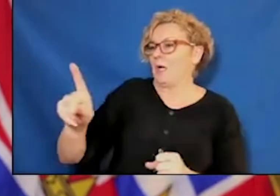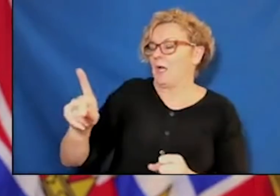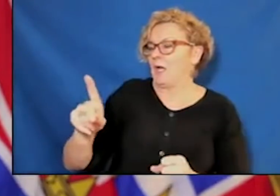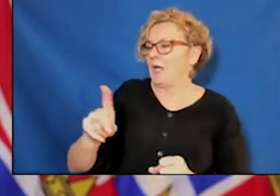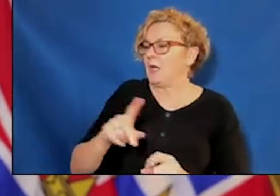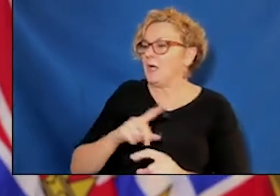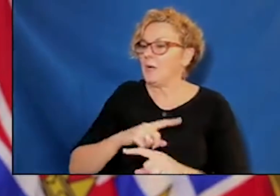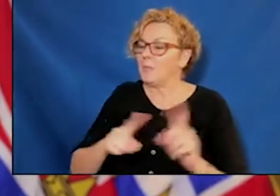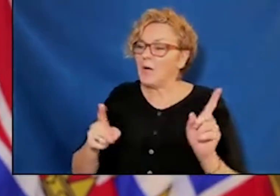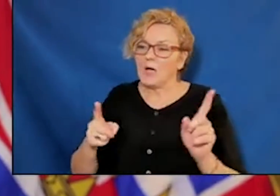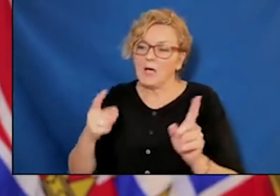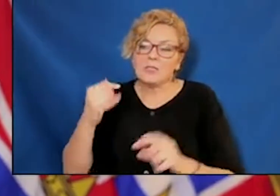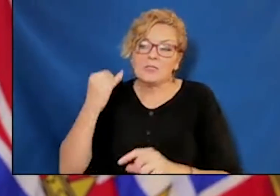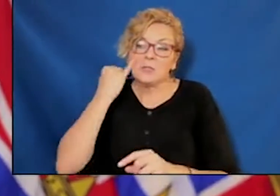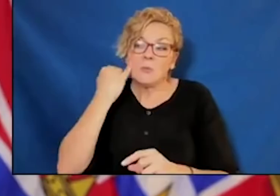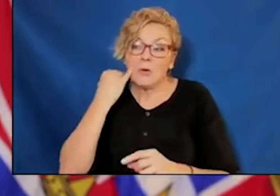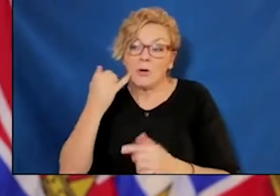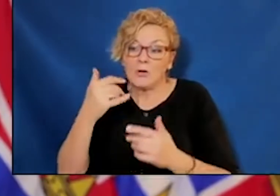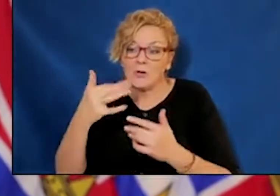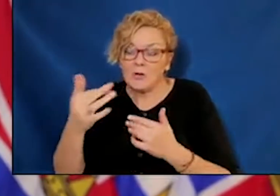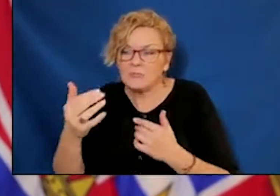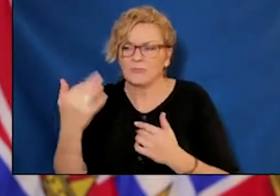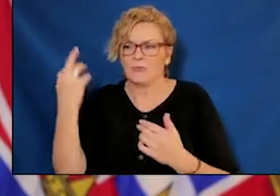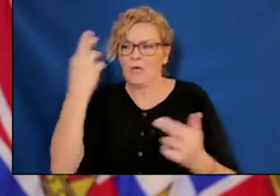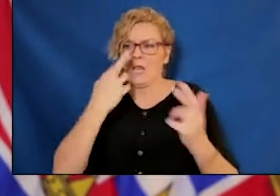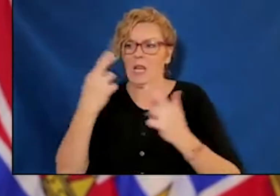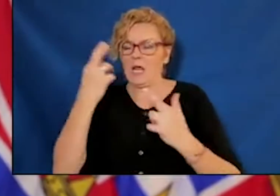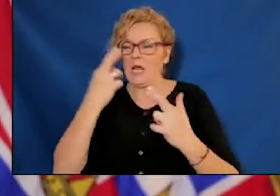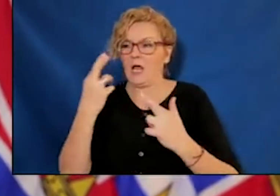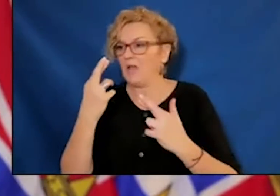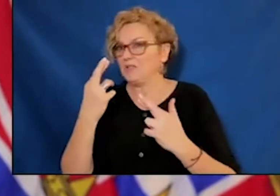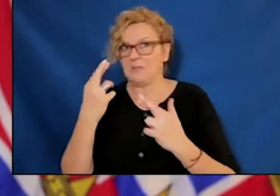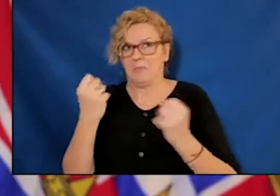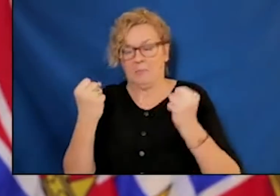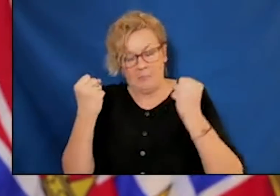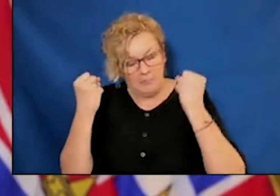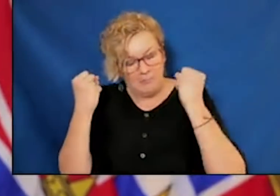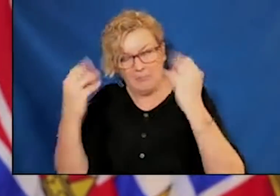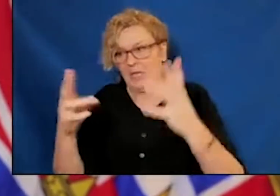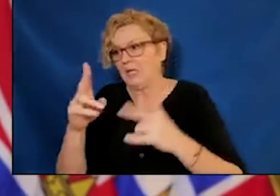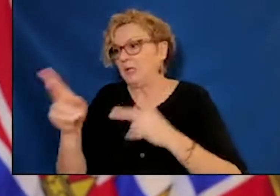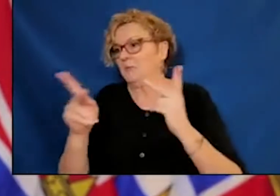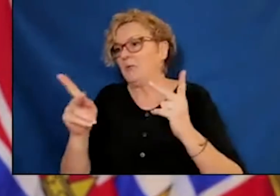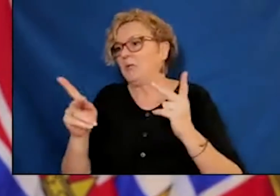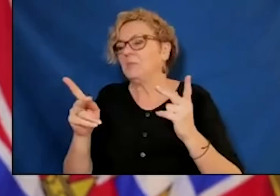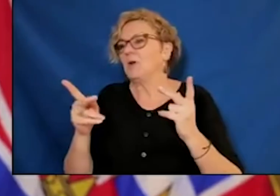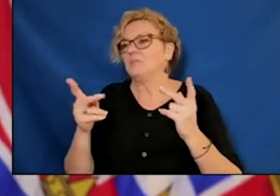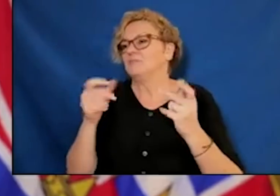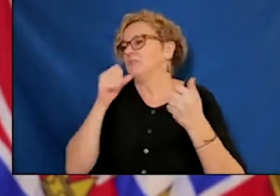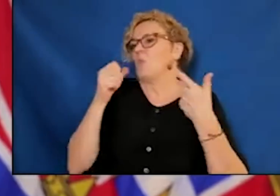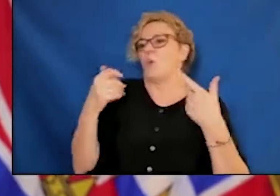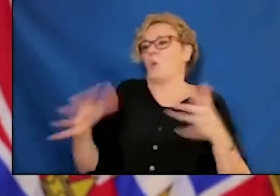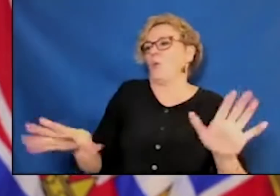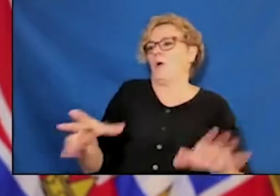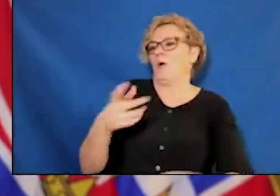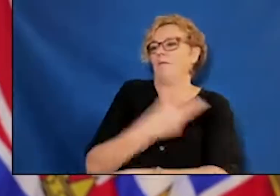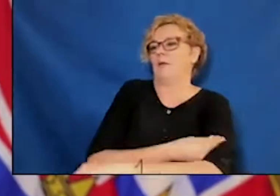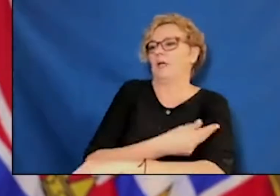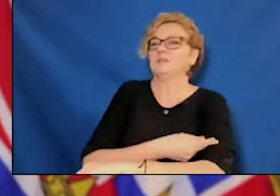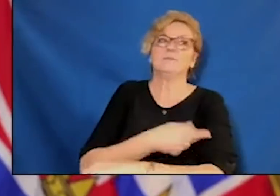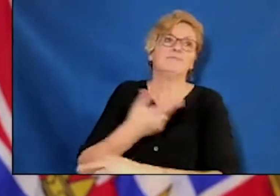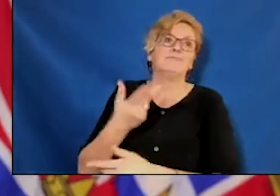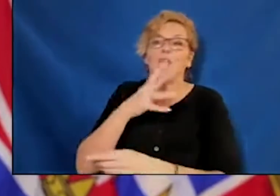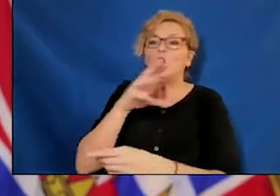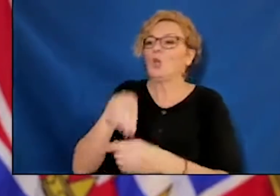to reassigning people in long-term care or health care who choose not to be vaccinated? Yeah,